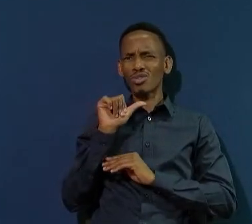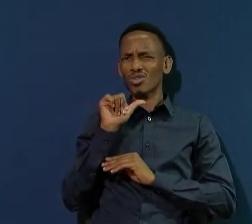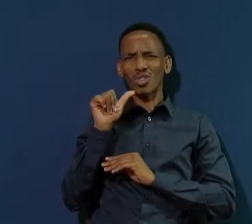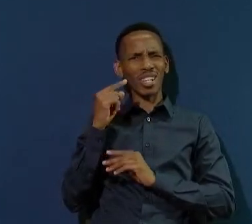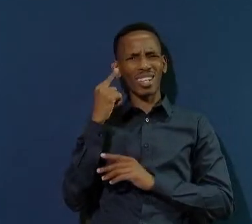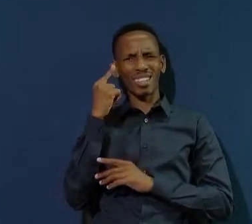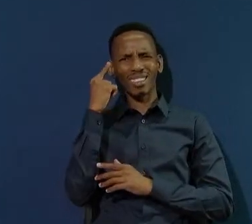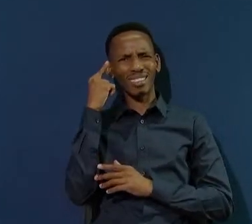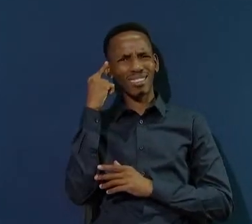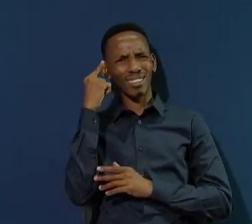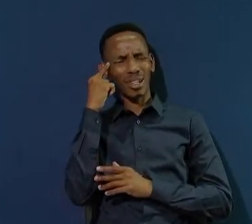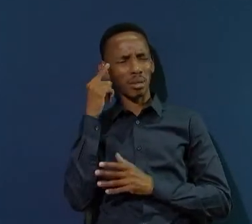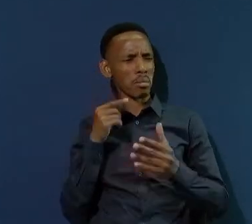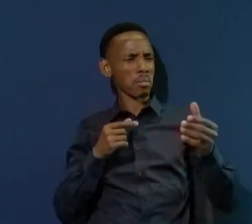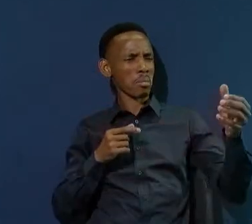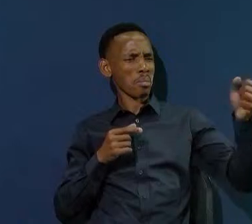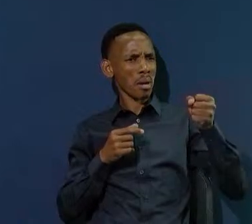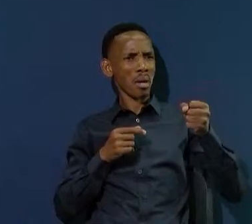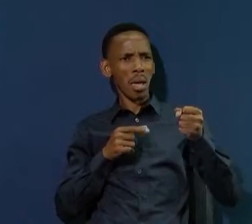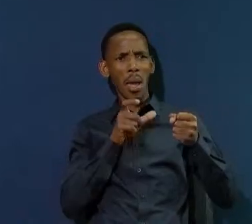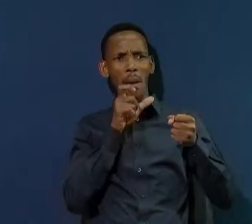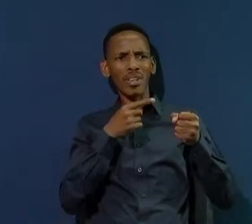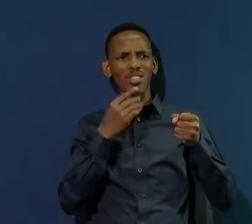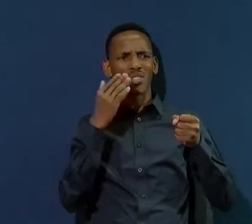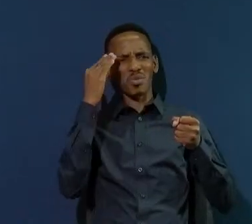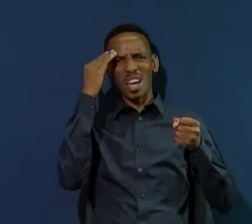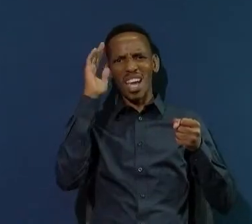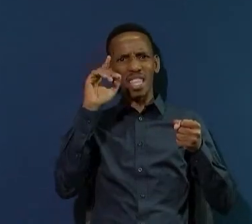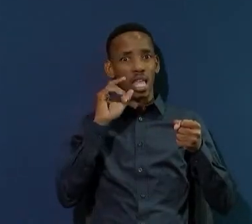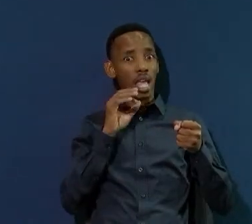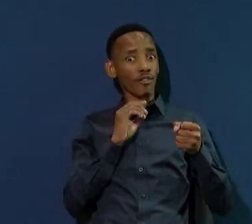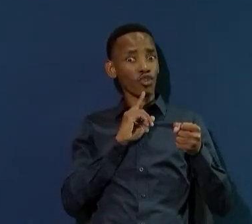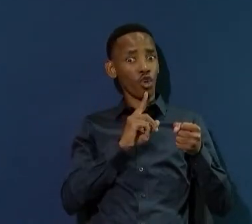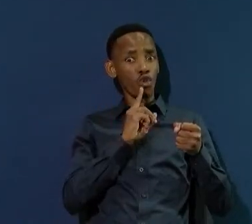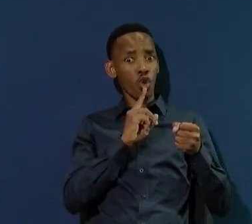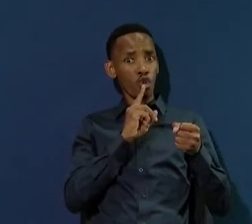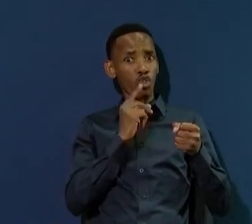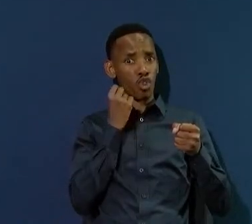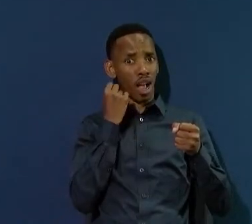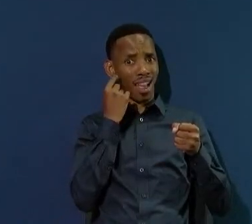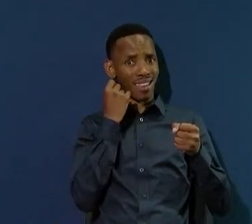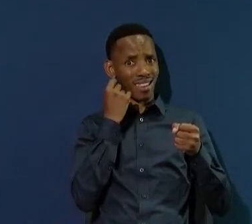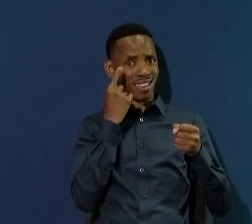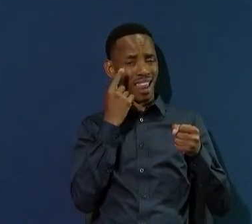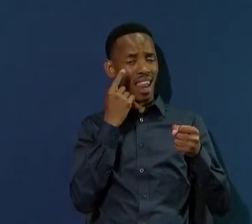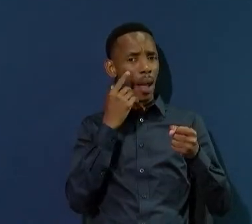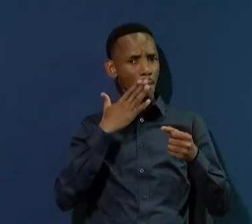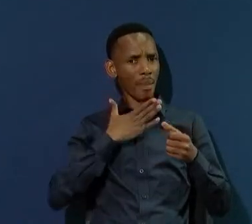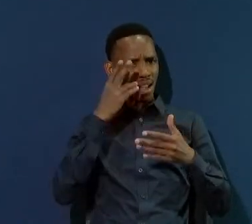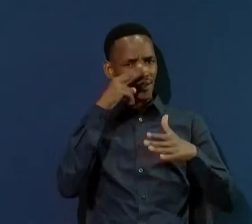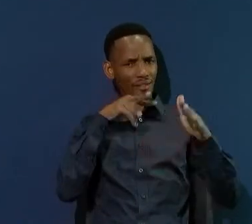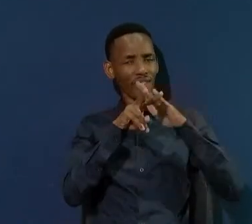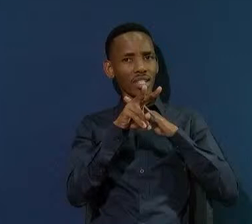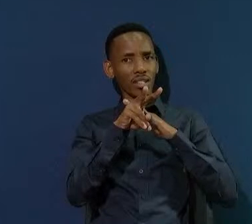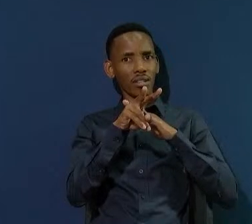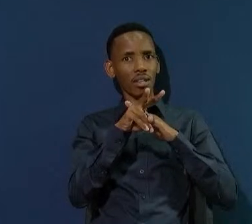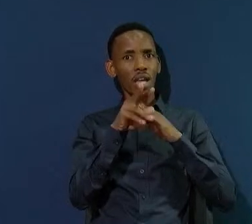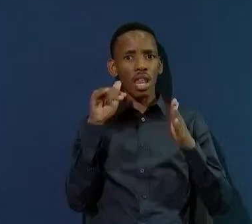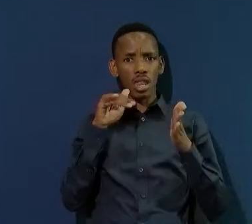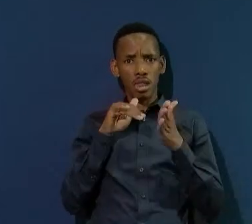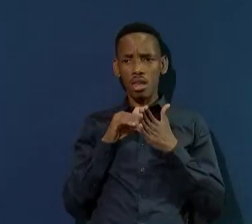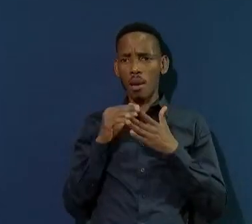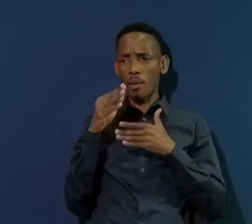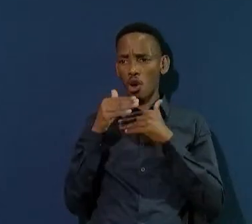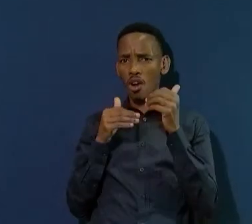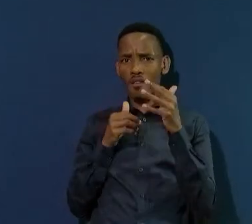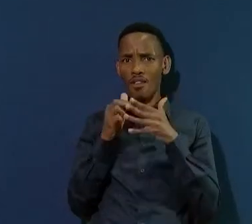who will not be in your favor. Right. Yes. So for me, I'm very uncomfortable about it.